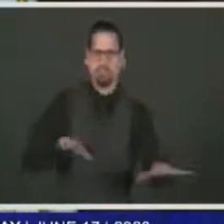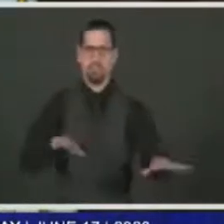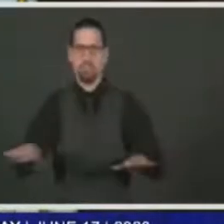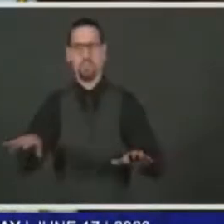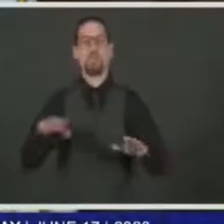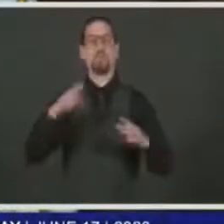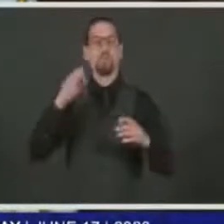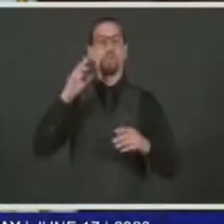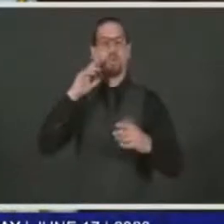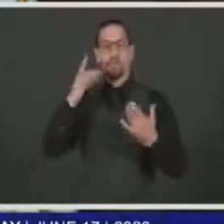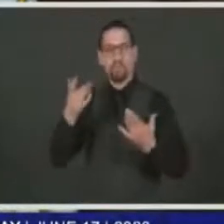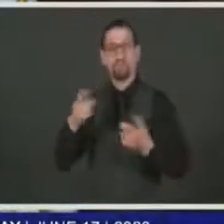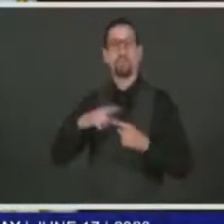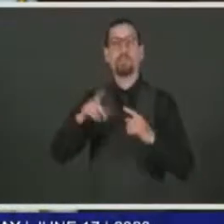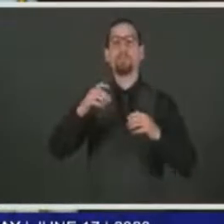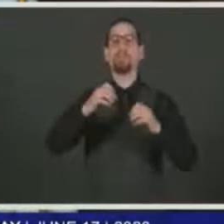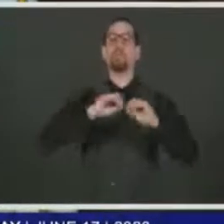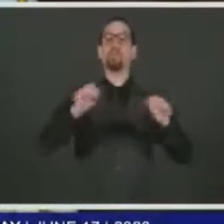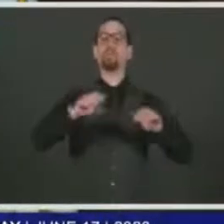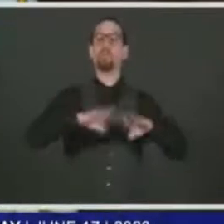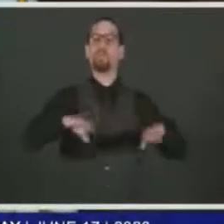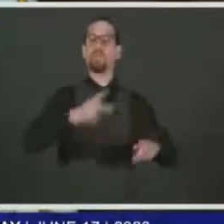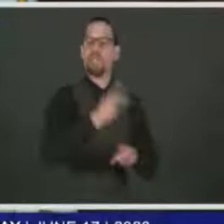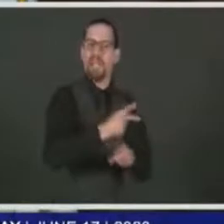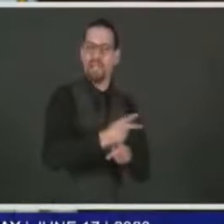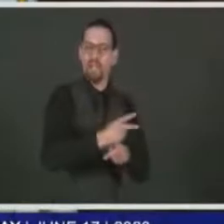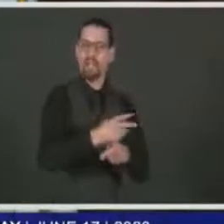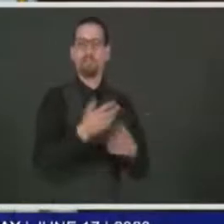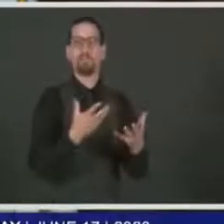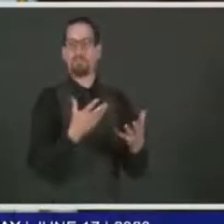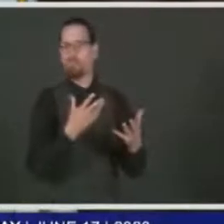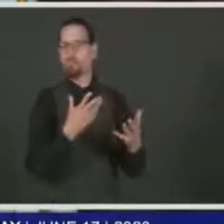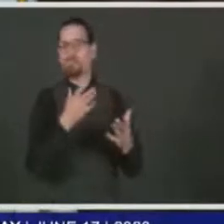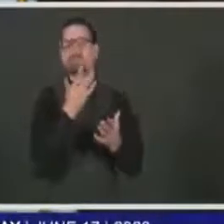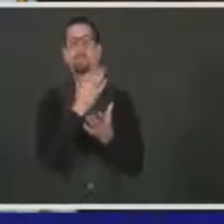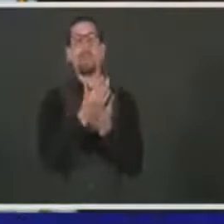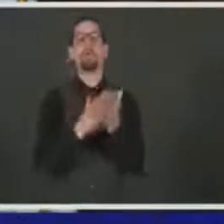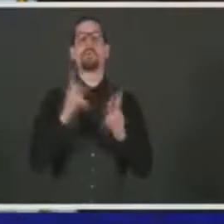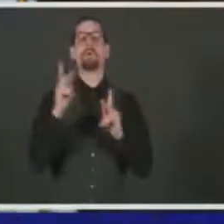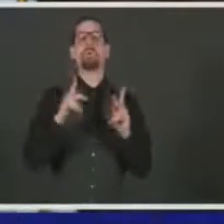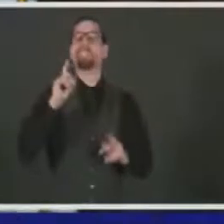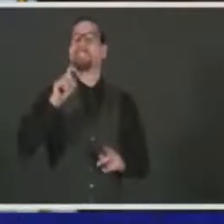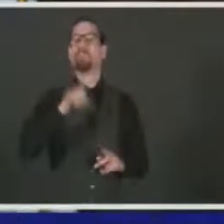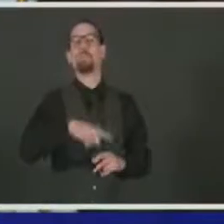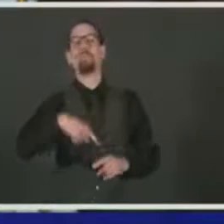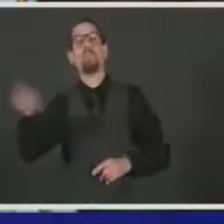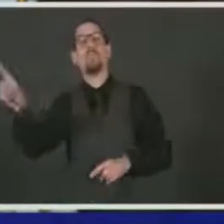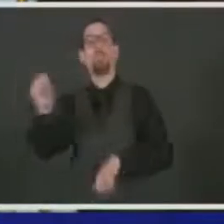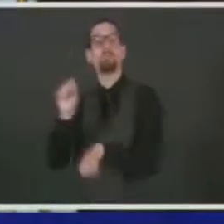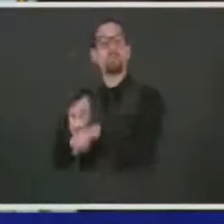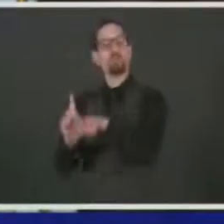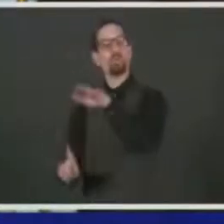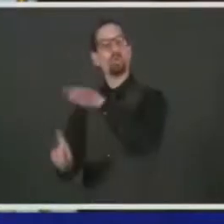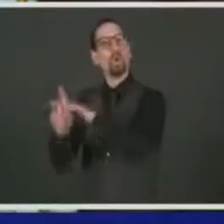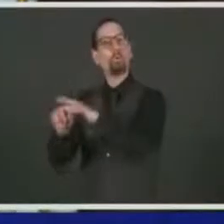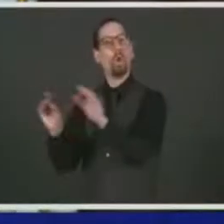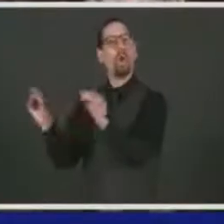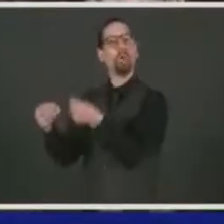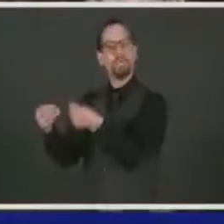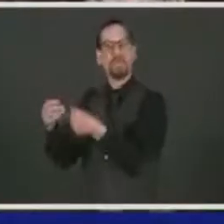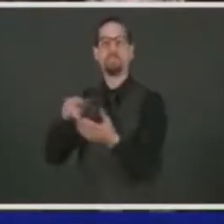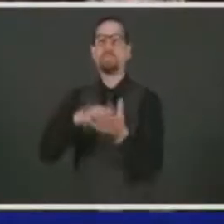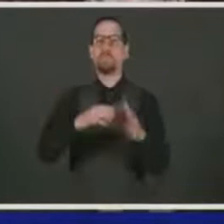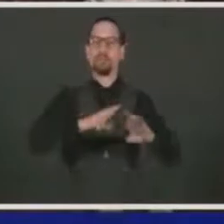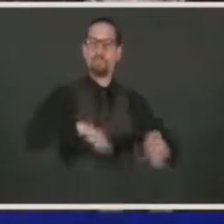Same thing about in the state. You know, Director Smiley's done a terrific job making it so that a lot of our employees can work from home. We're